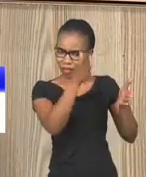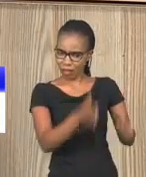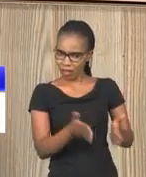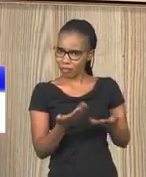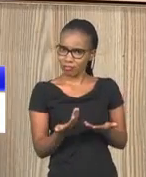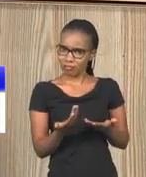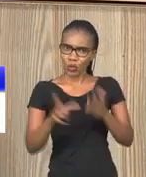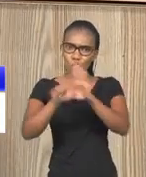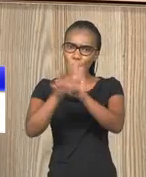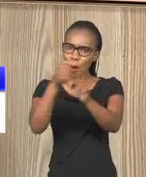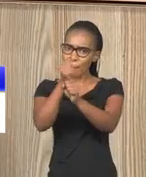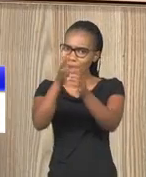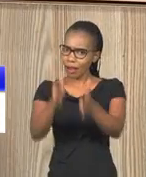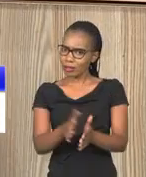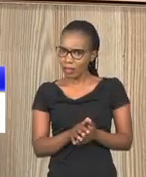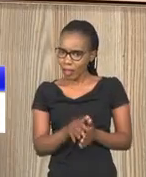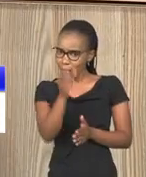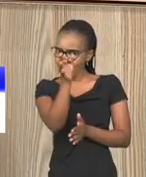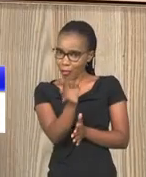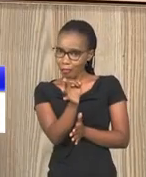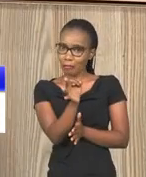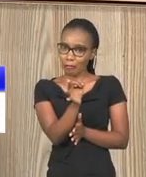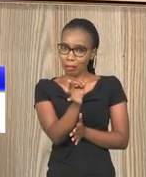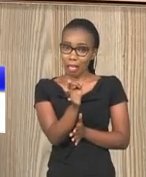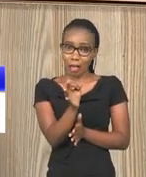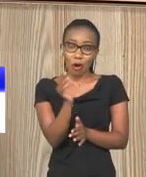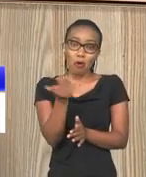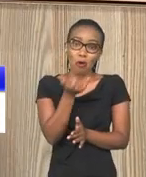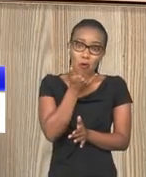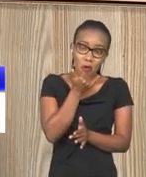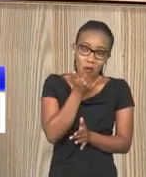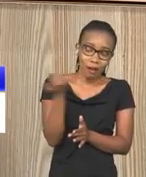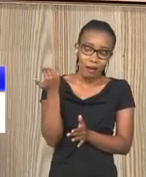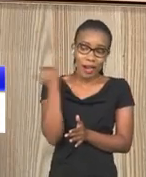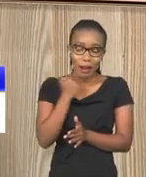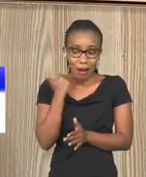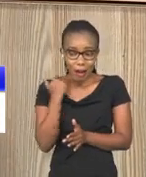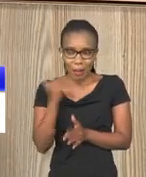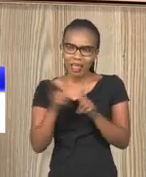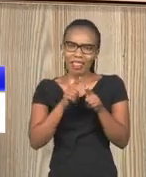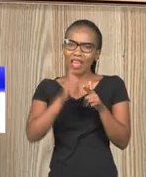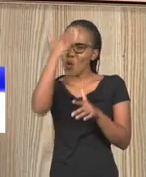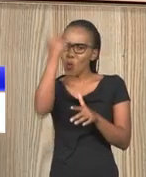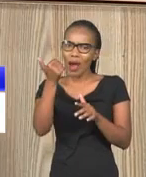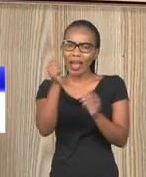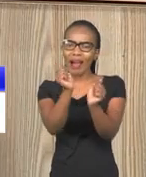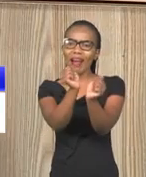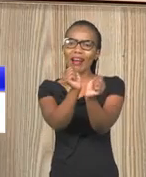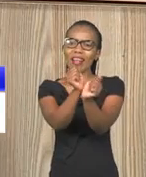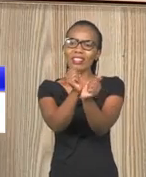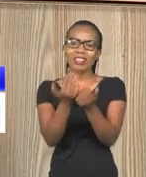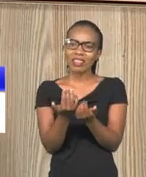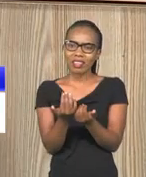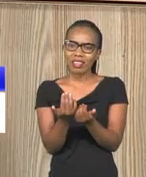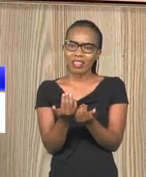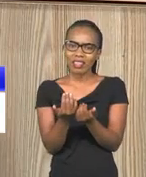are lawmakers. If they have committed any offense known to law, why do you arrest them at an